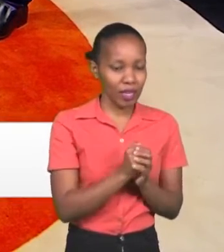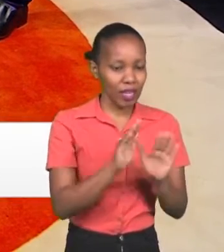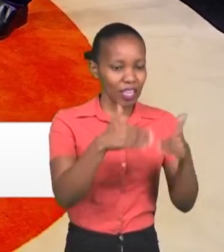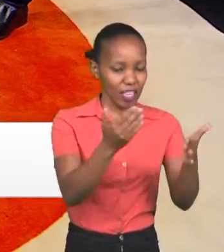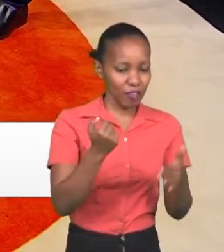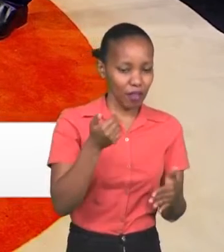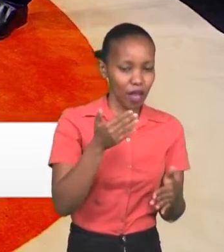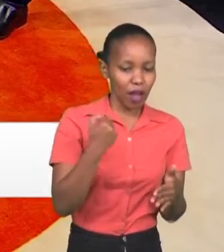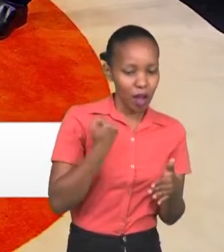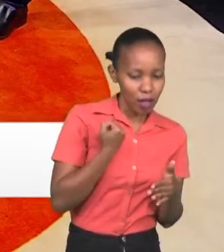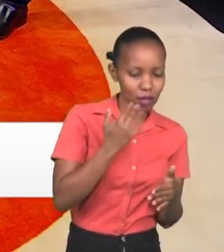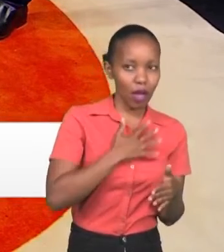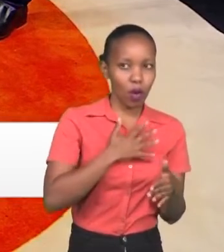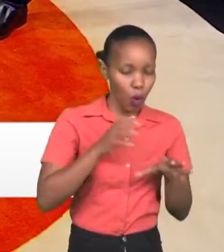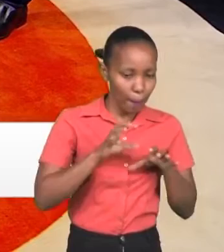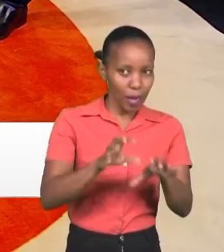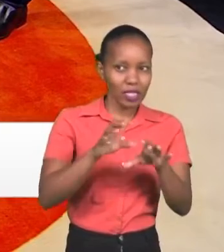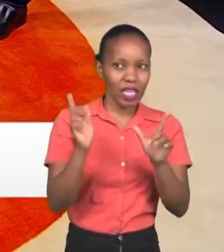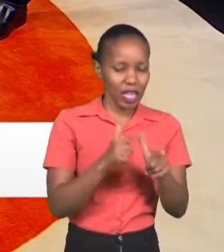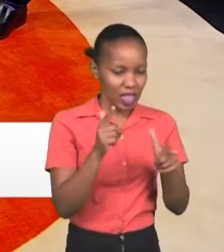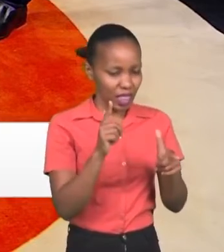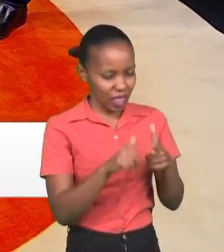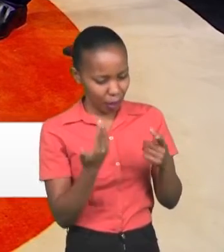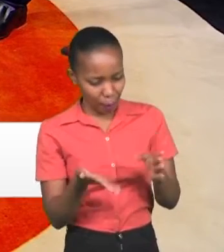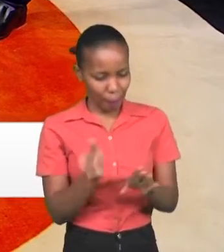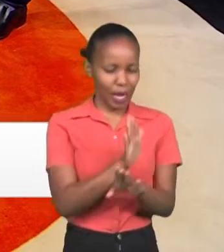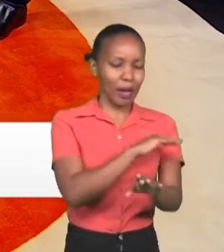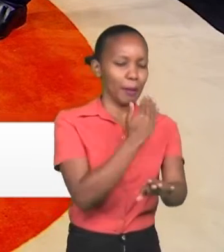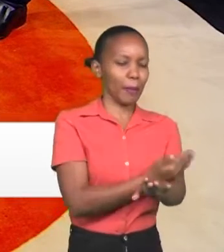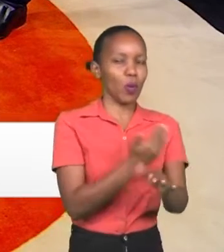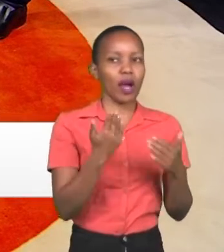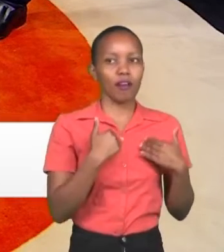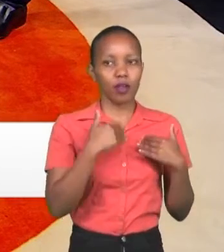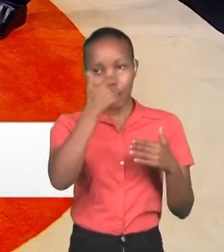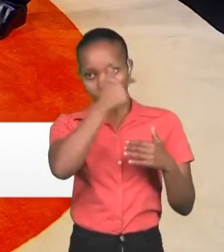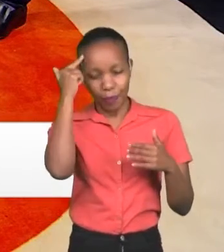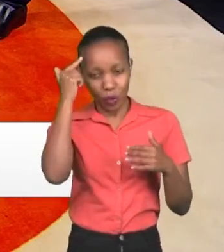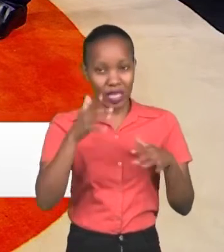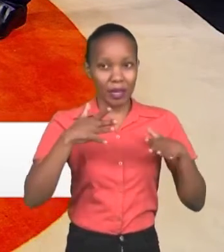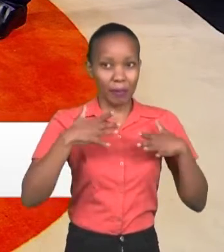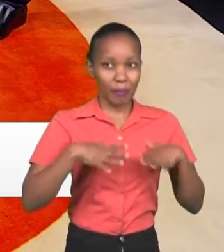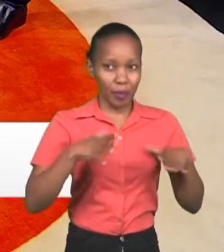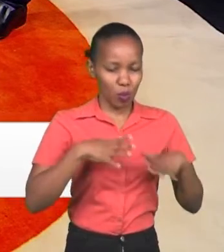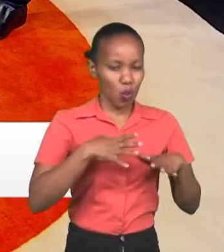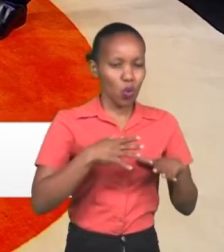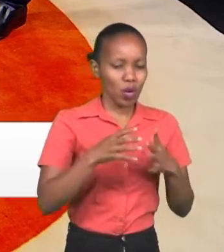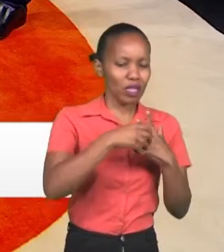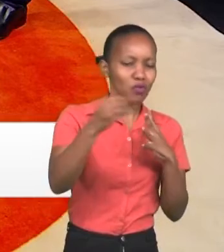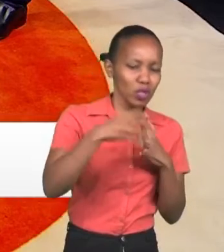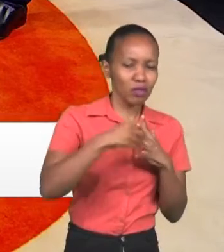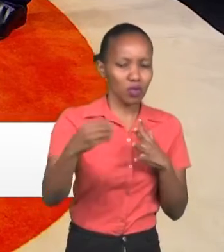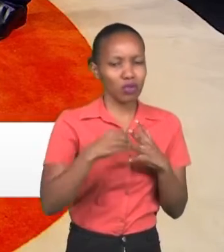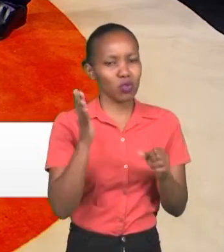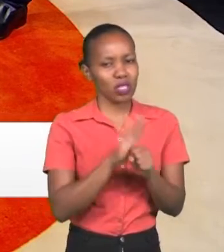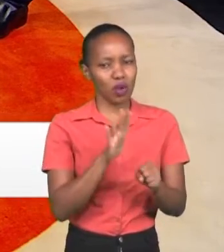young ladies pressure. Yeah. Then now they revert powerfully with us because you know at the end of the day you feel like the people watu wanawachana sana. Yeah. We